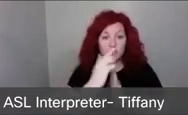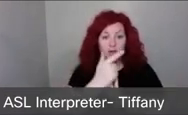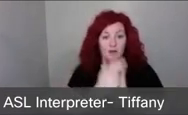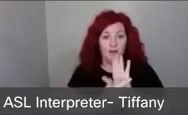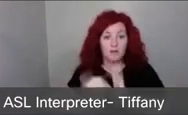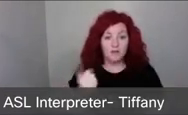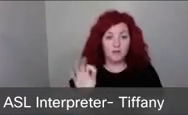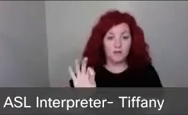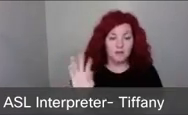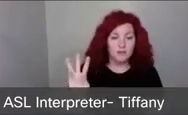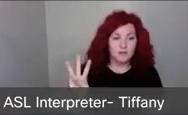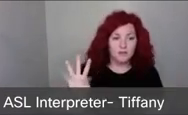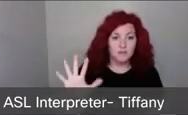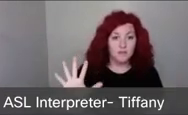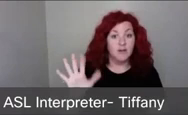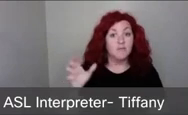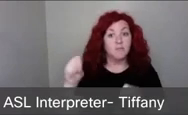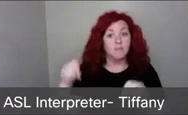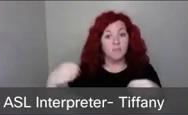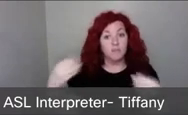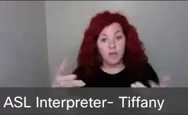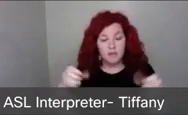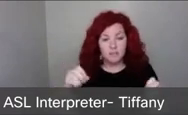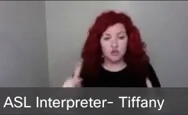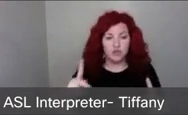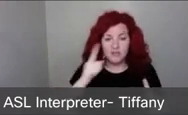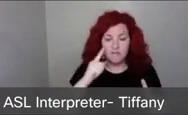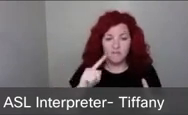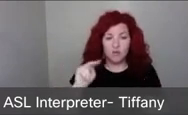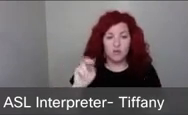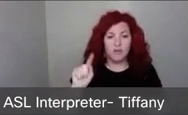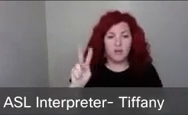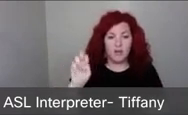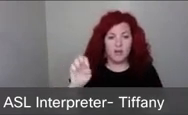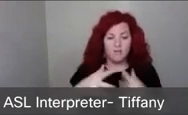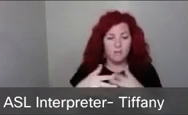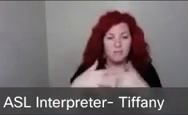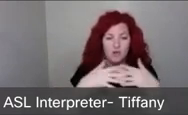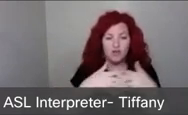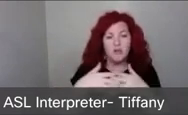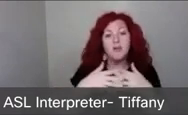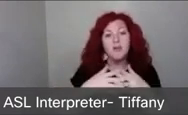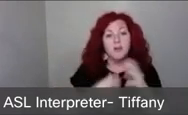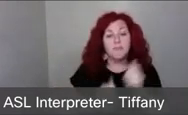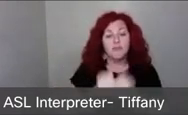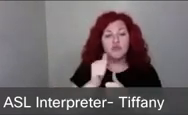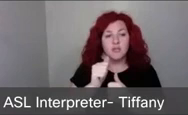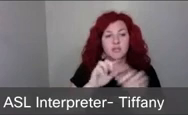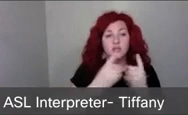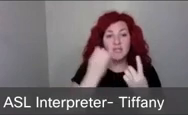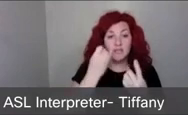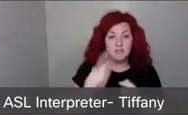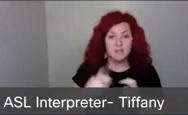provides opportunity to create Native American majority district if certain requirements are met.